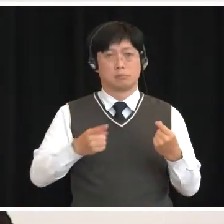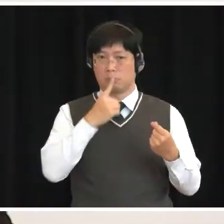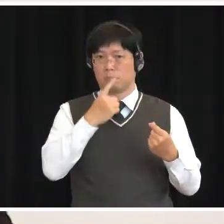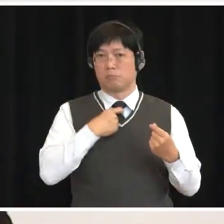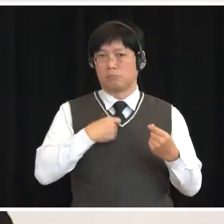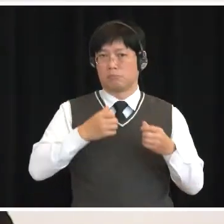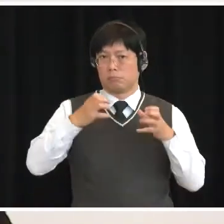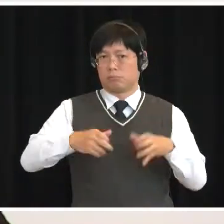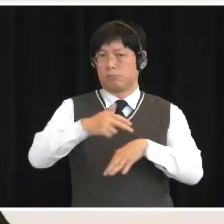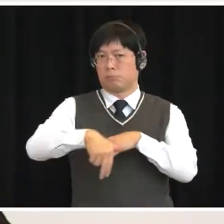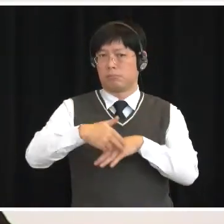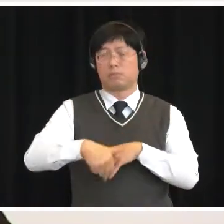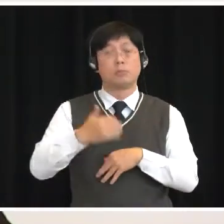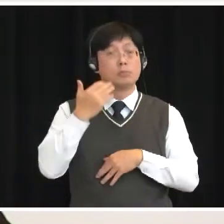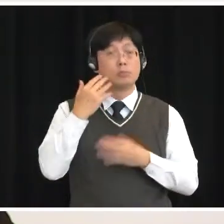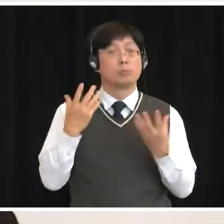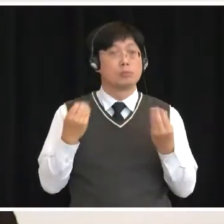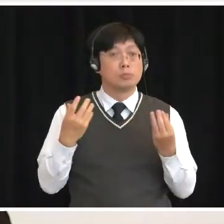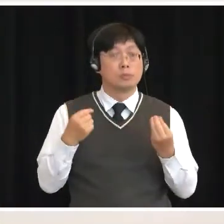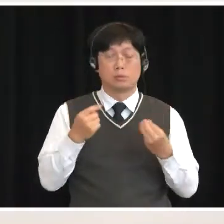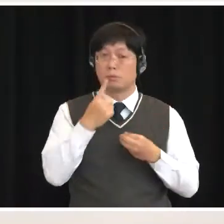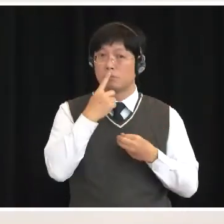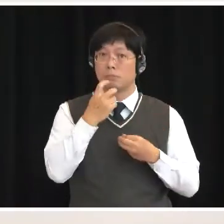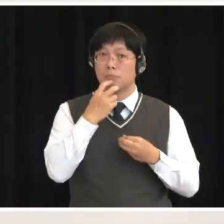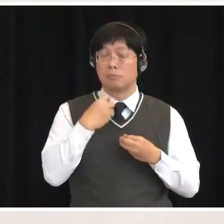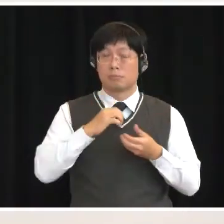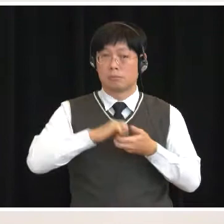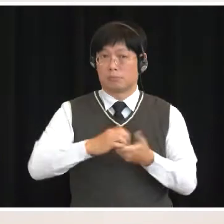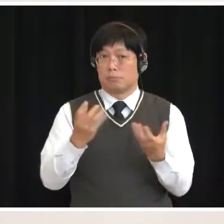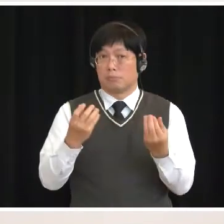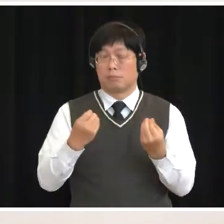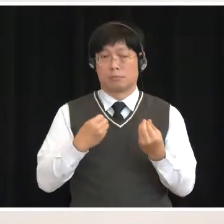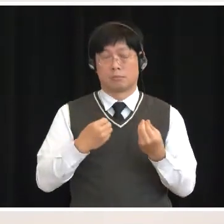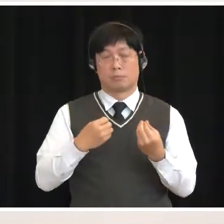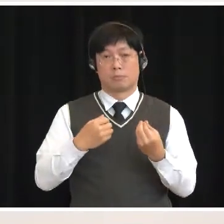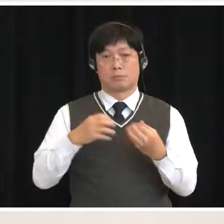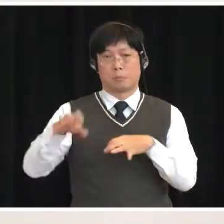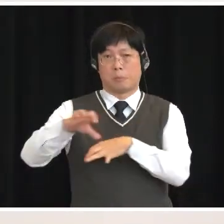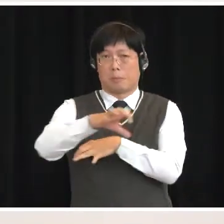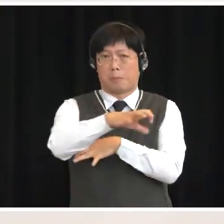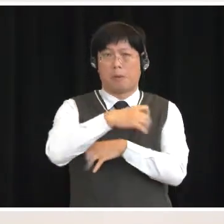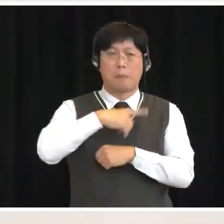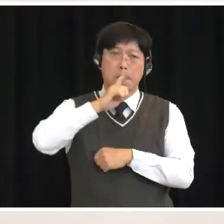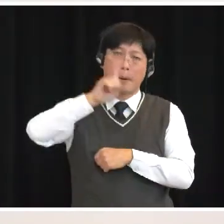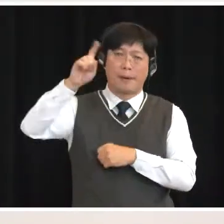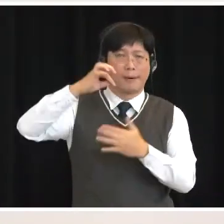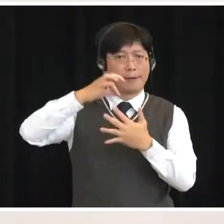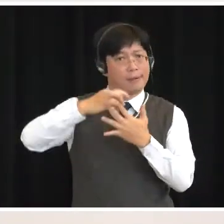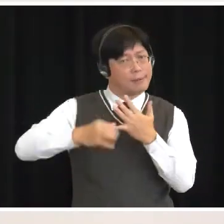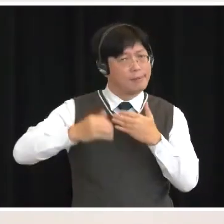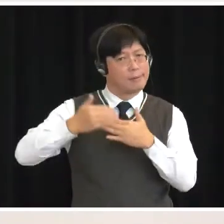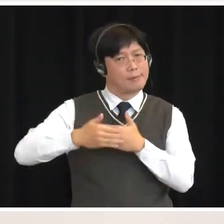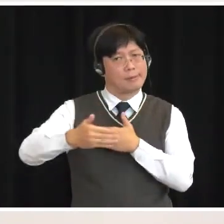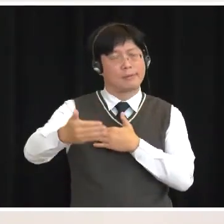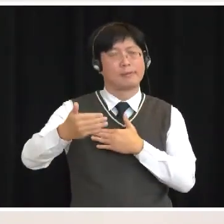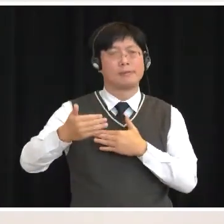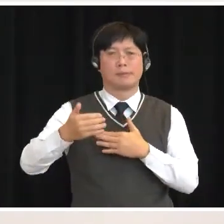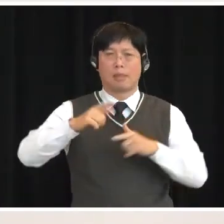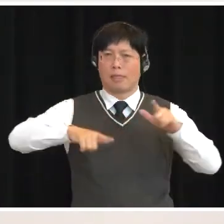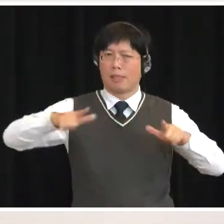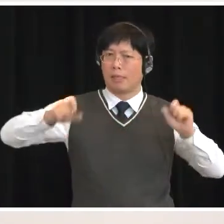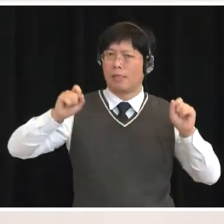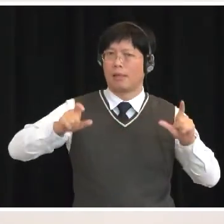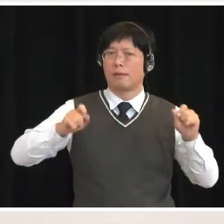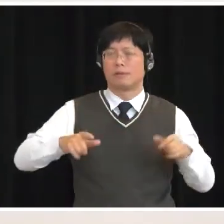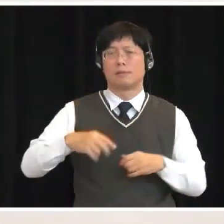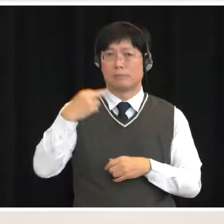the procedures of appeals on decision in the education system.